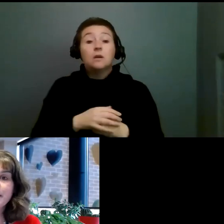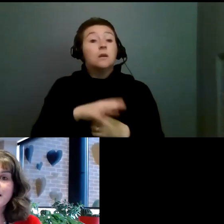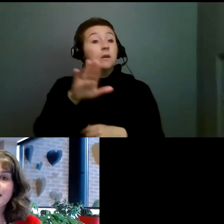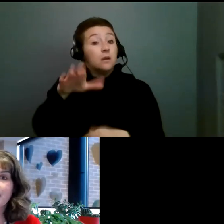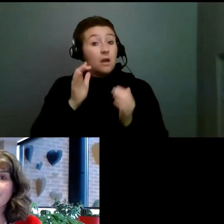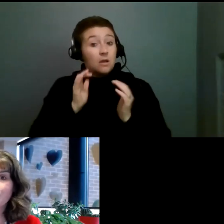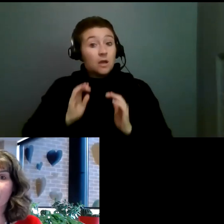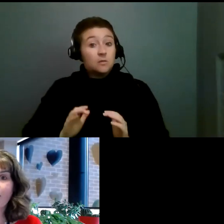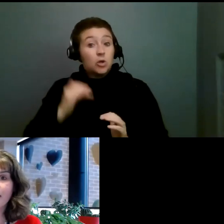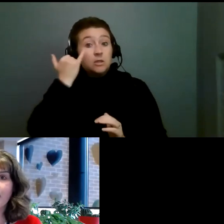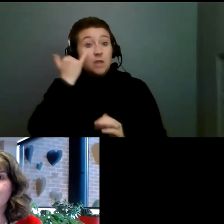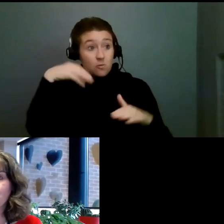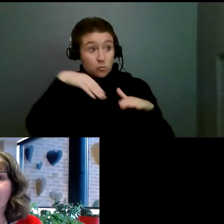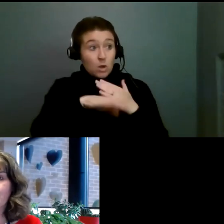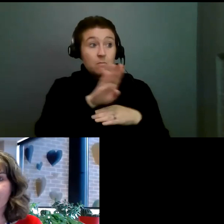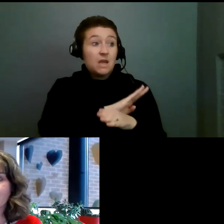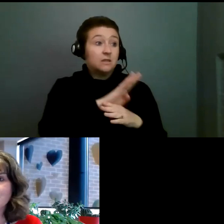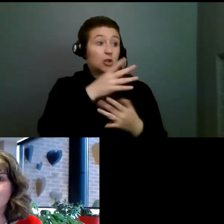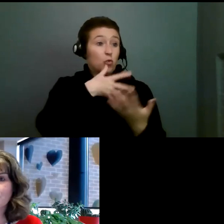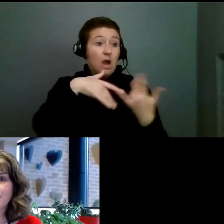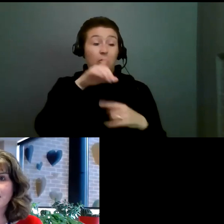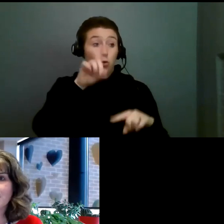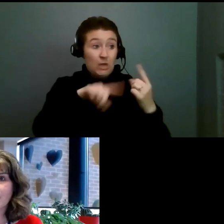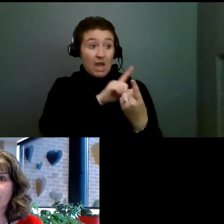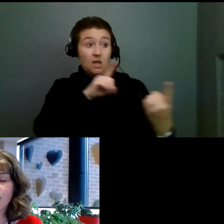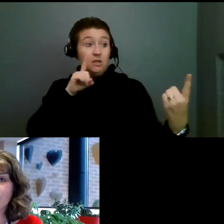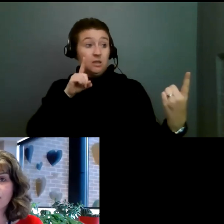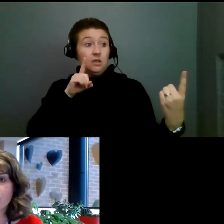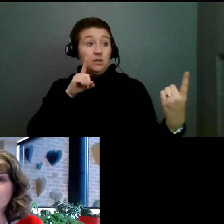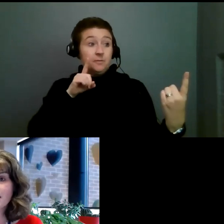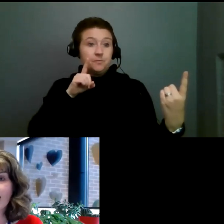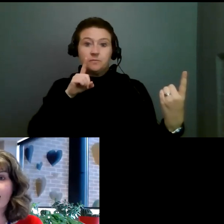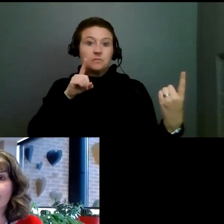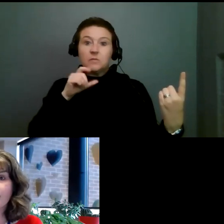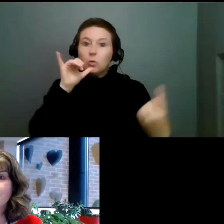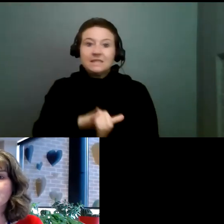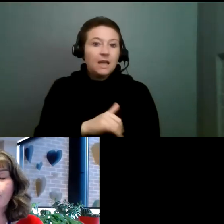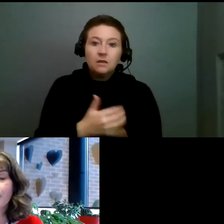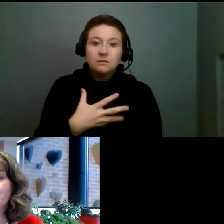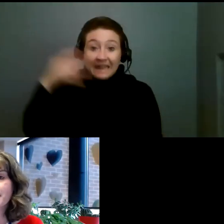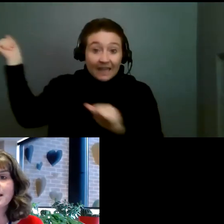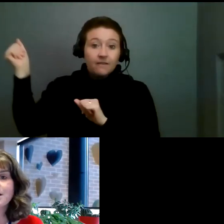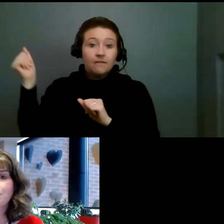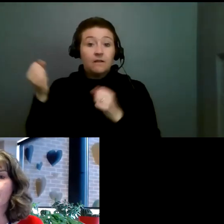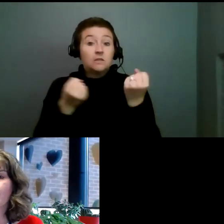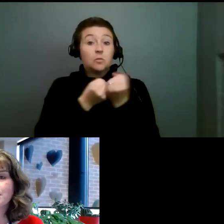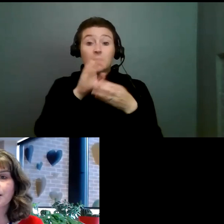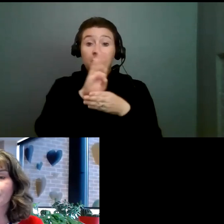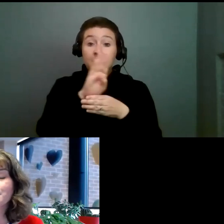to a business and it's crowded and you can't practice social distancing, don't stay. Support the business